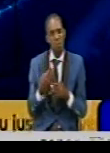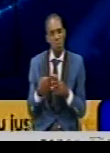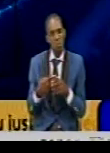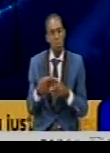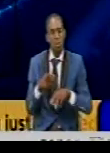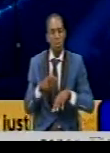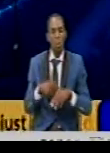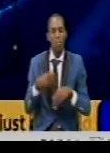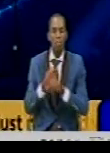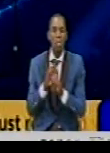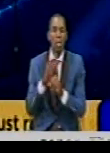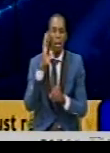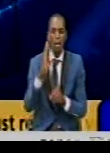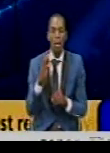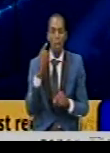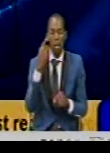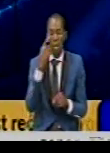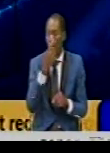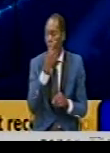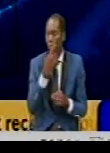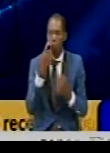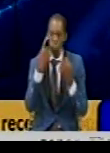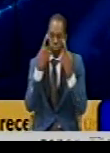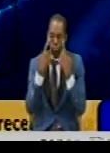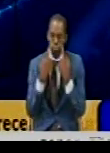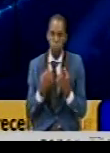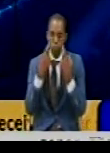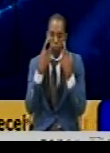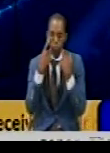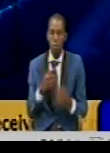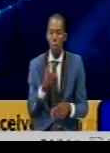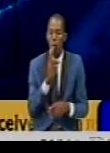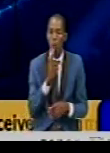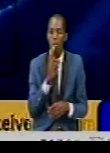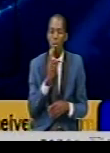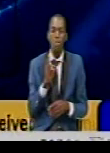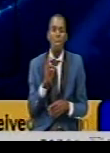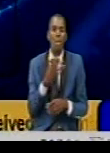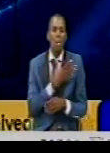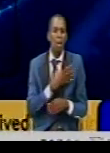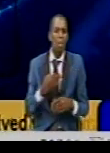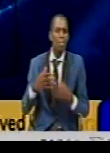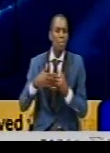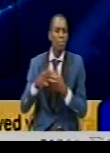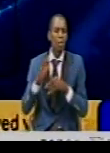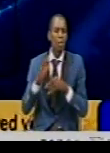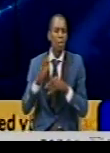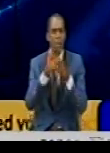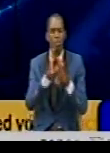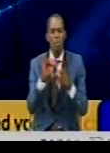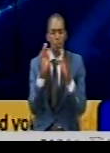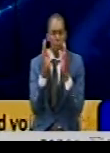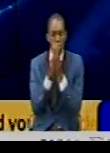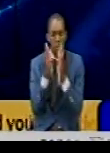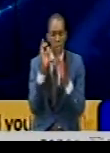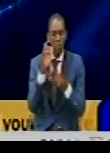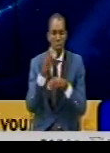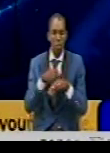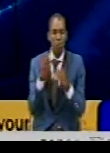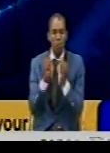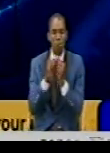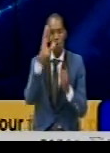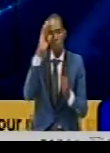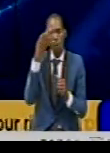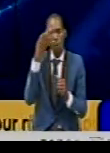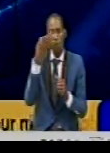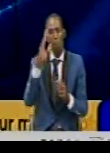been there for a while, which made my eyes teary and clouded. But while